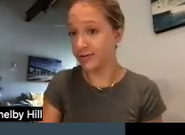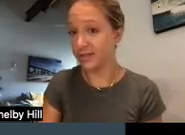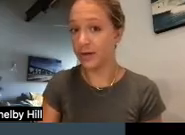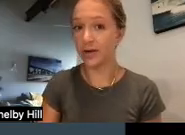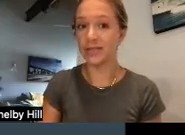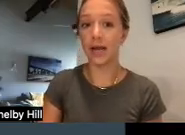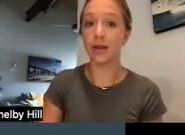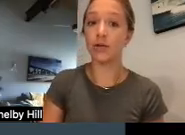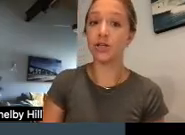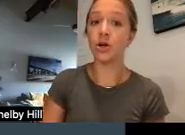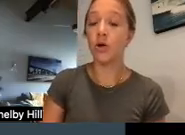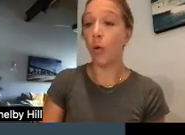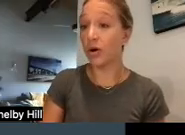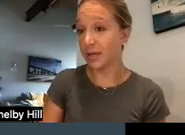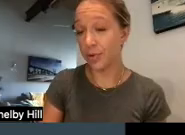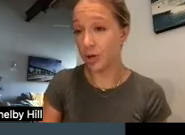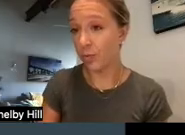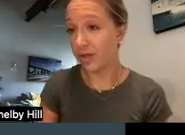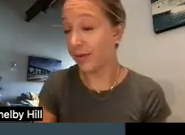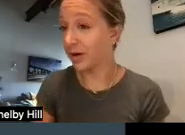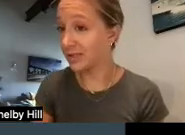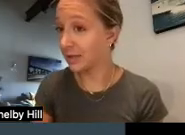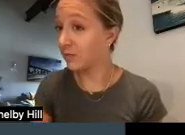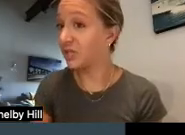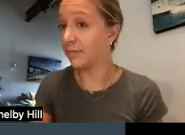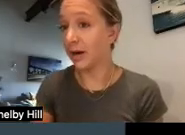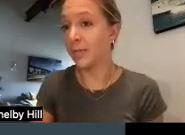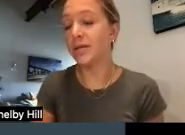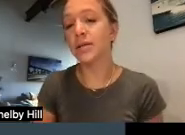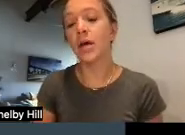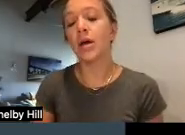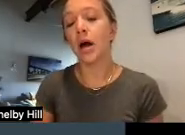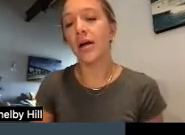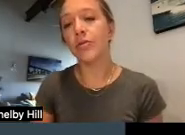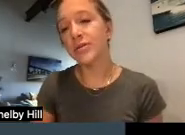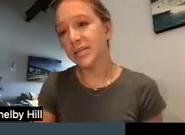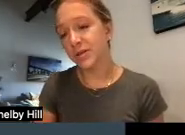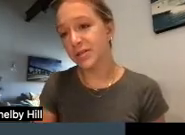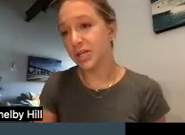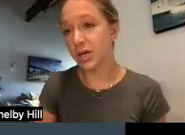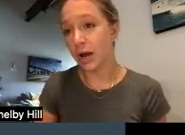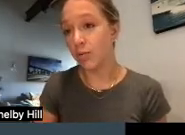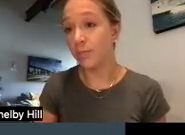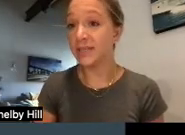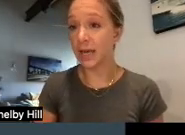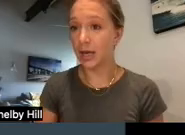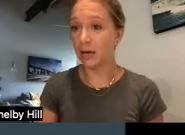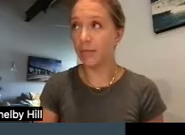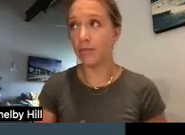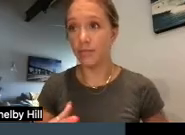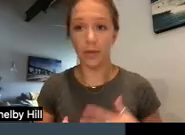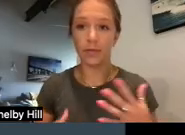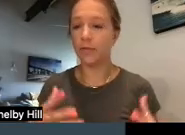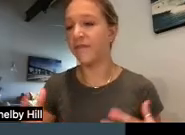someone who uses American Sign Language or someone with American Sign Language impairment. Throughout today's presentation, I will be